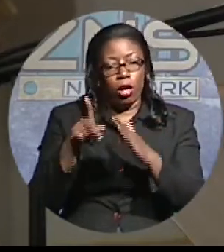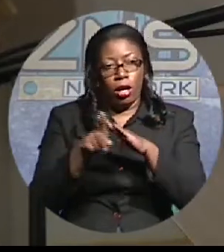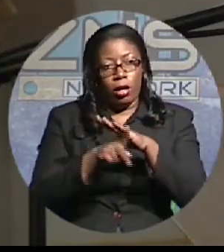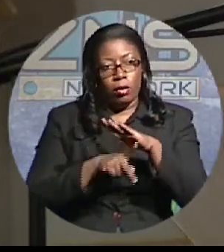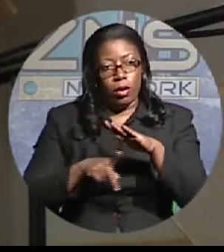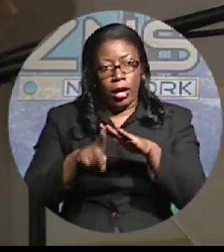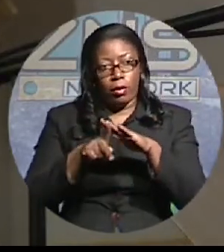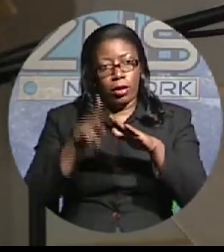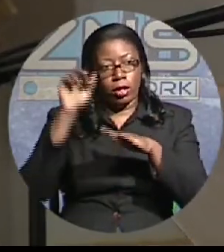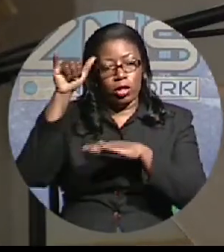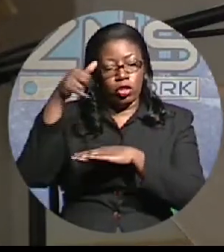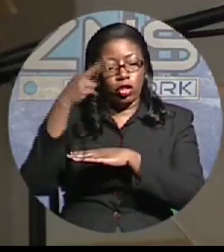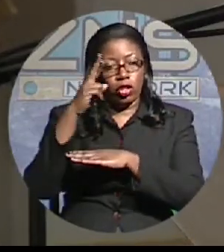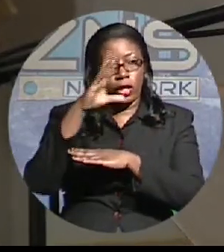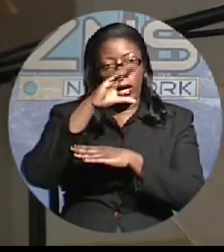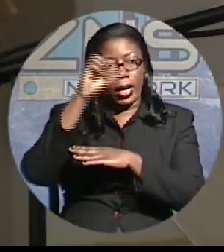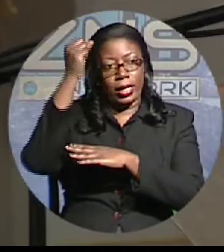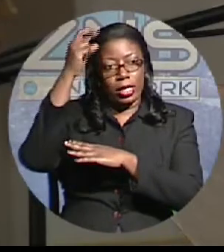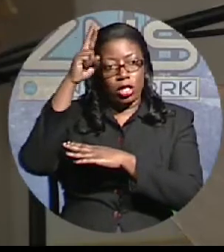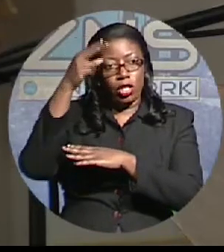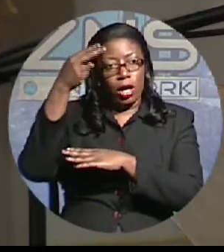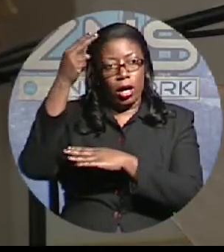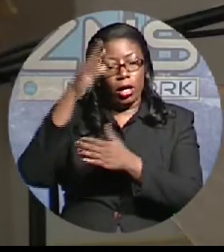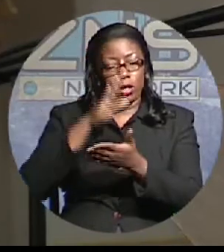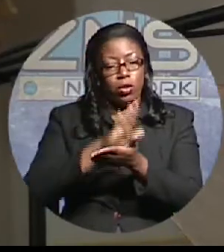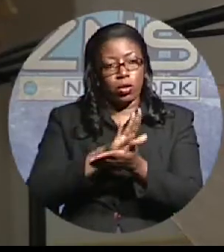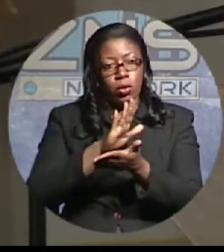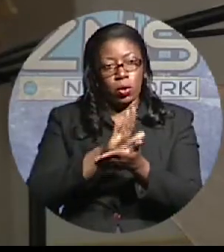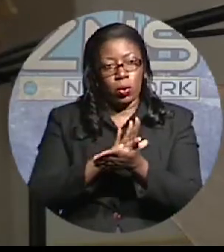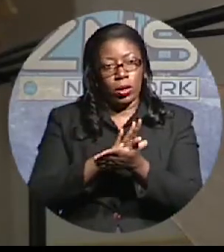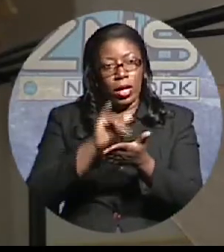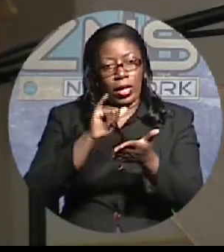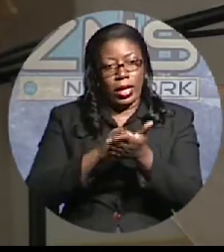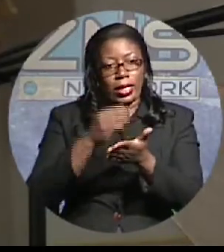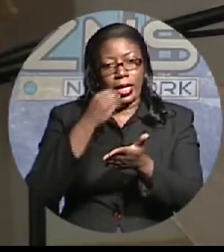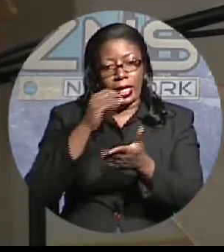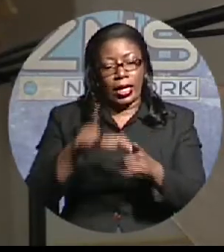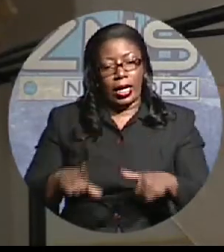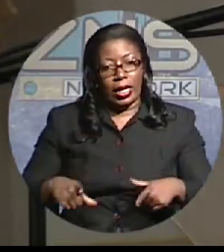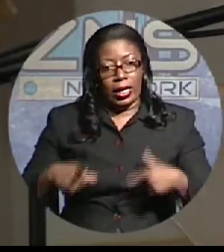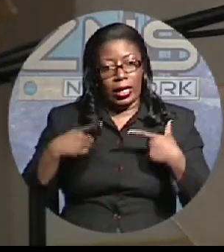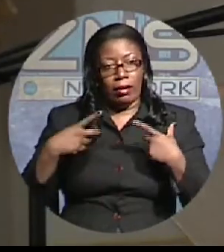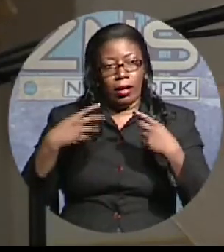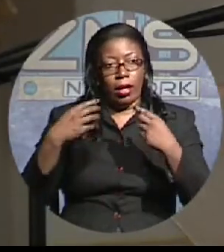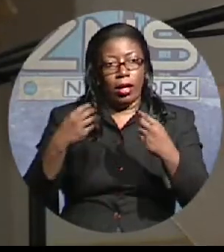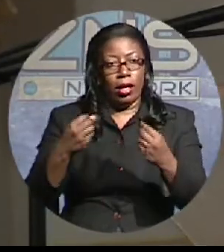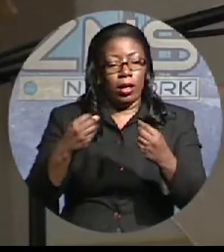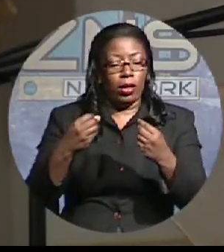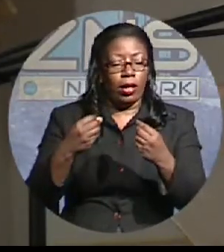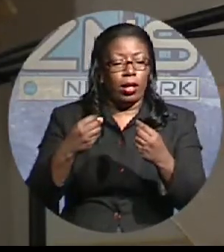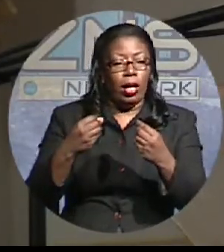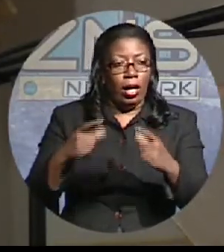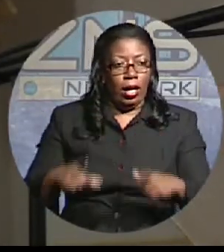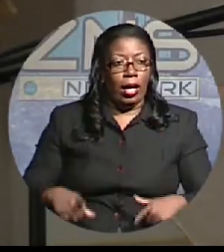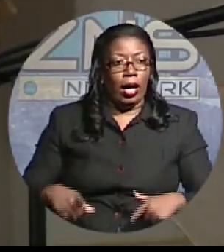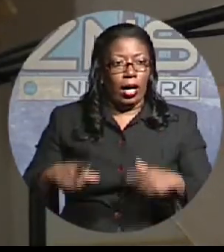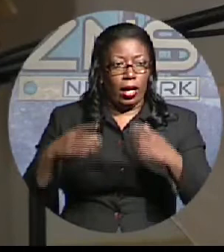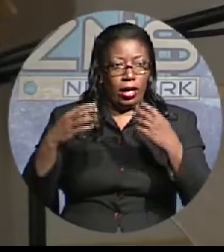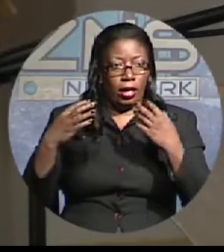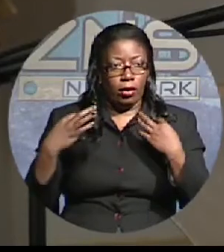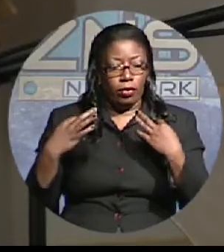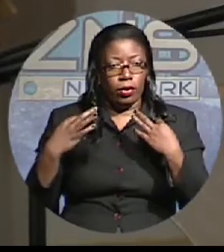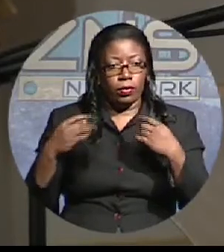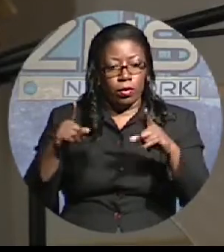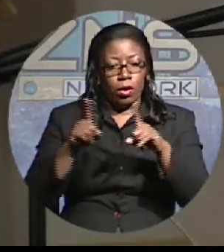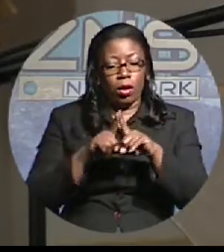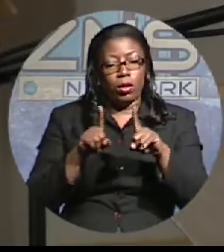primary, junior, and senior high schools to ensure that they eat and live healthier lives. We are also about to launch